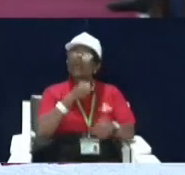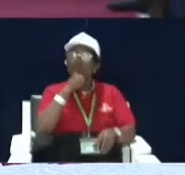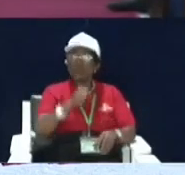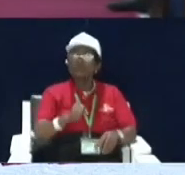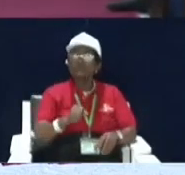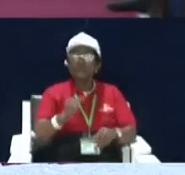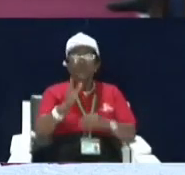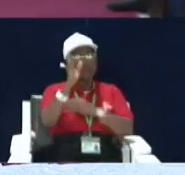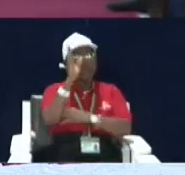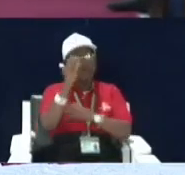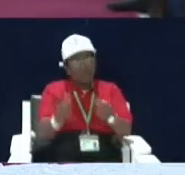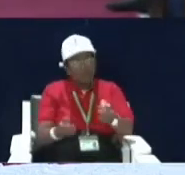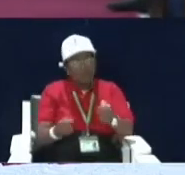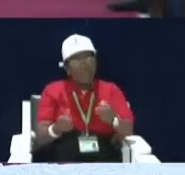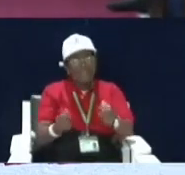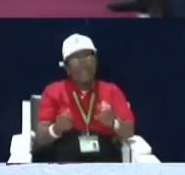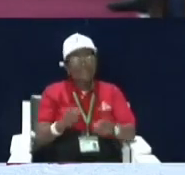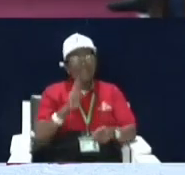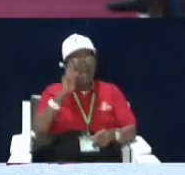God quickened her womb.